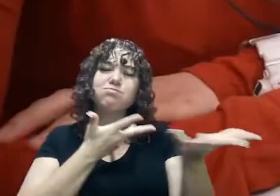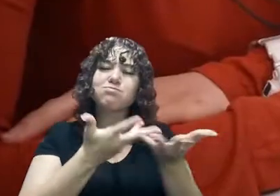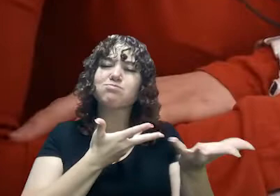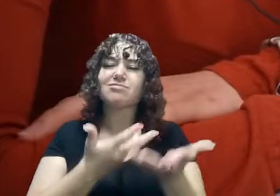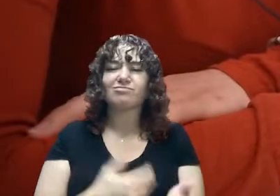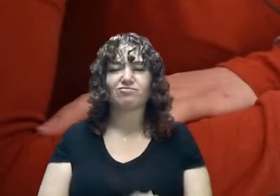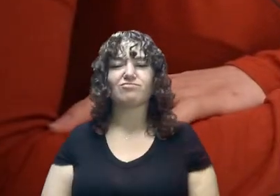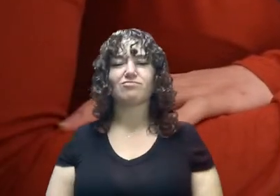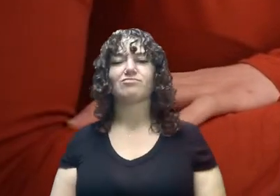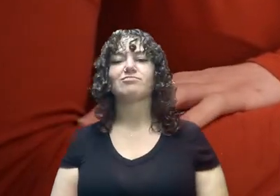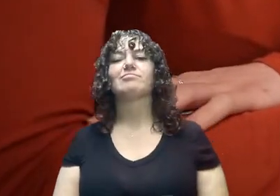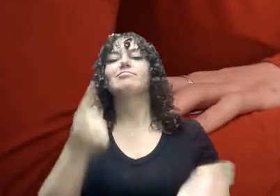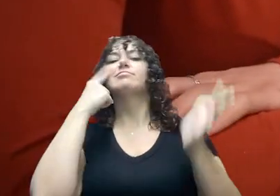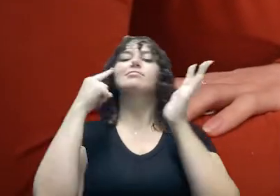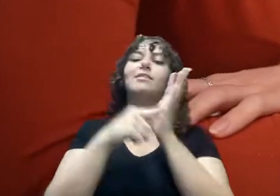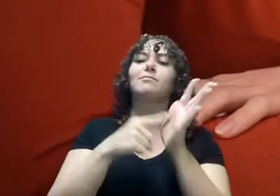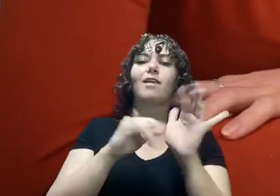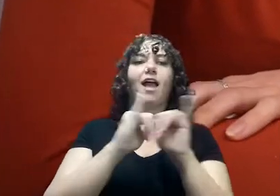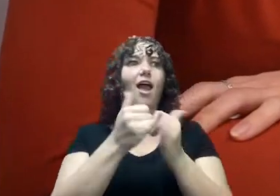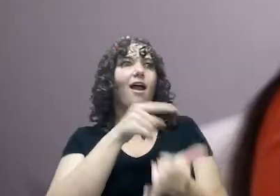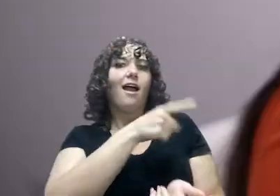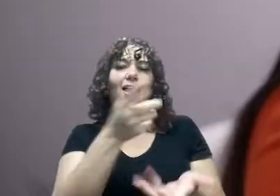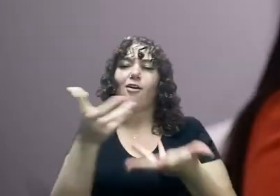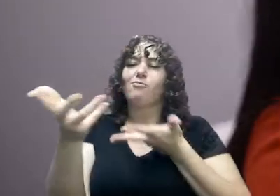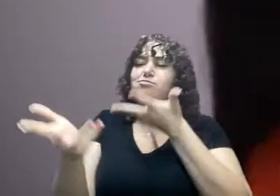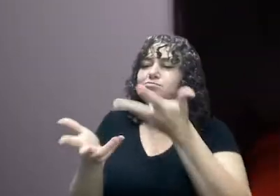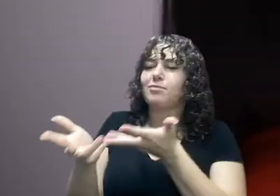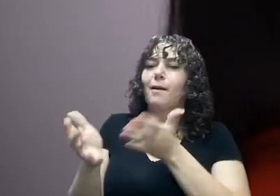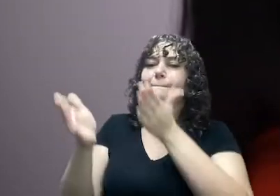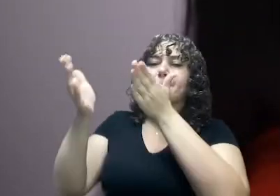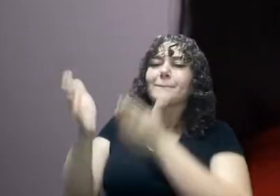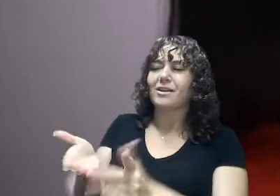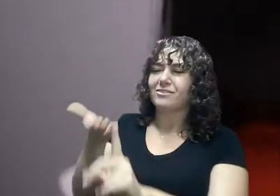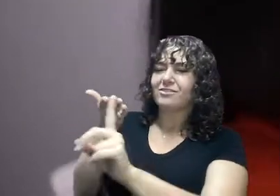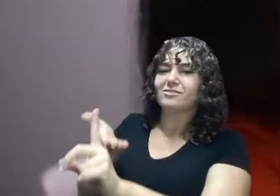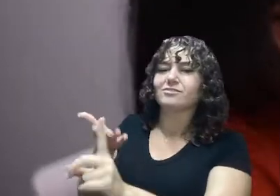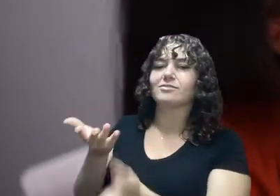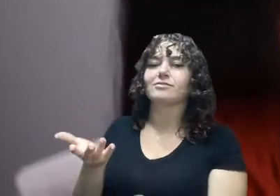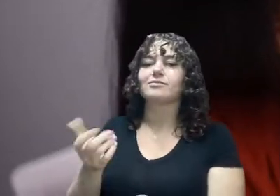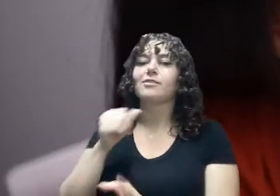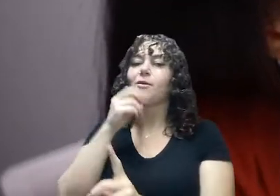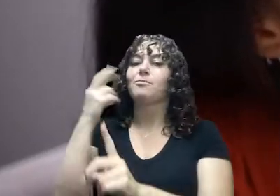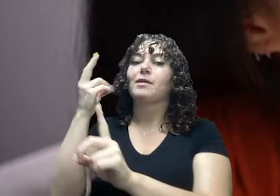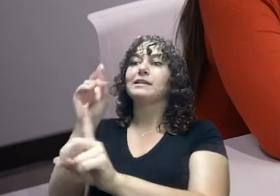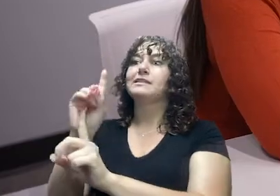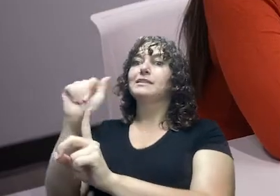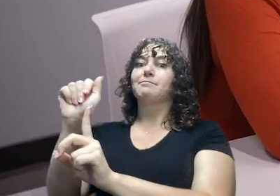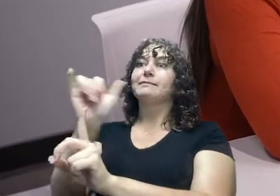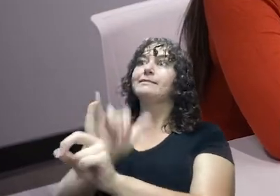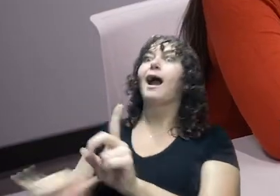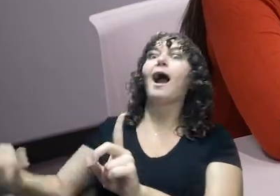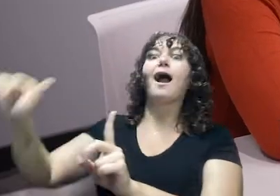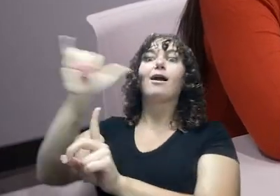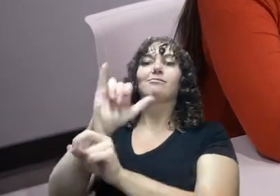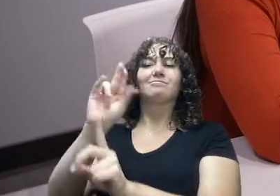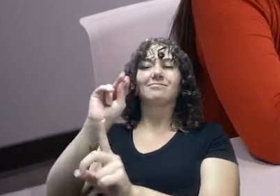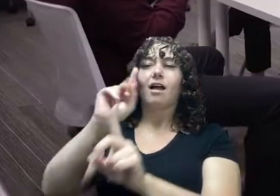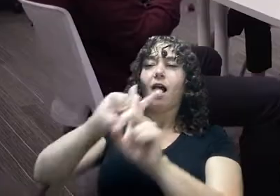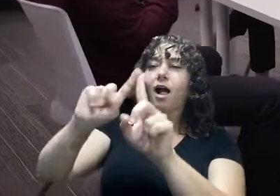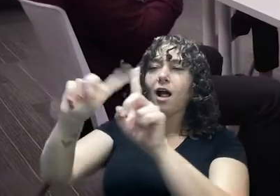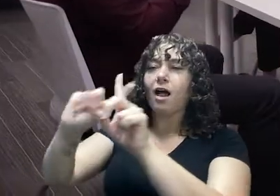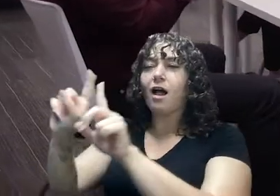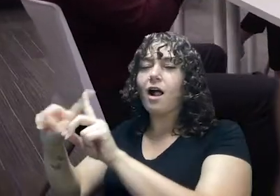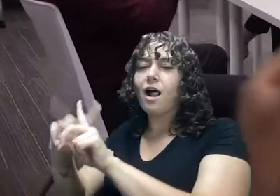the tool. It's about how you treat someone as a person, and also realizing that not every disability is